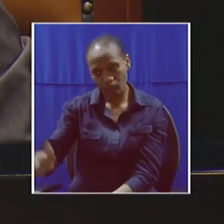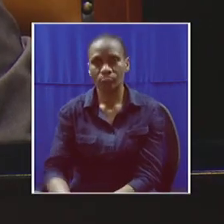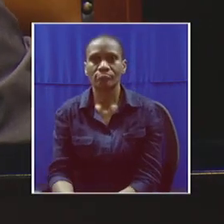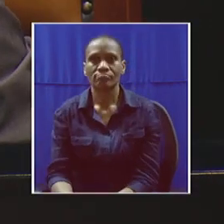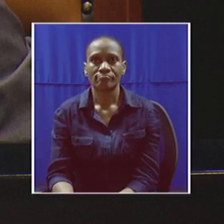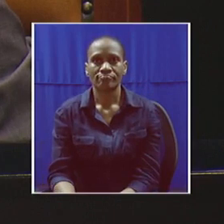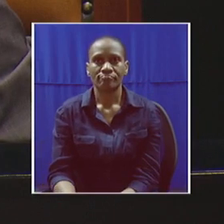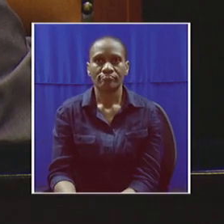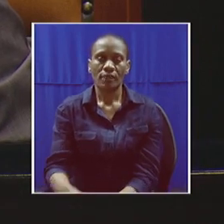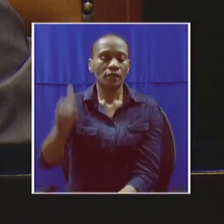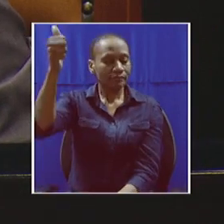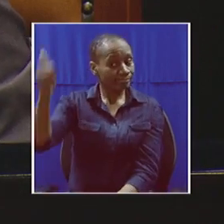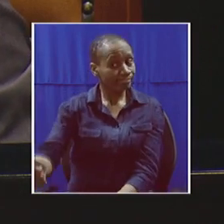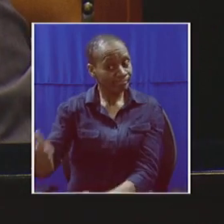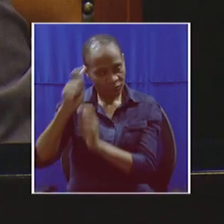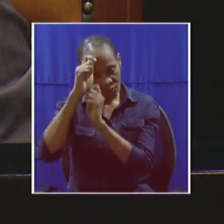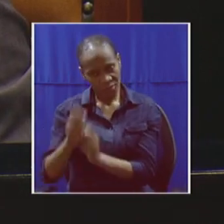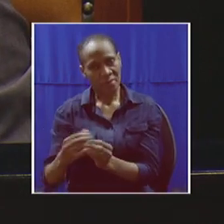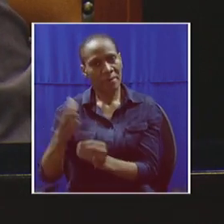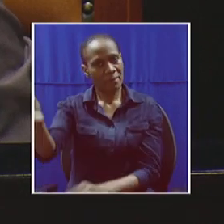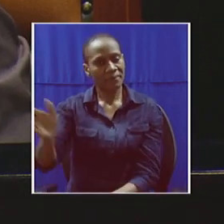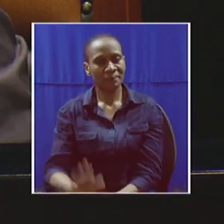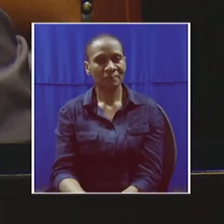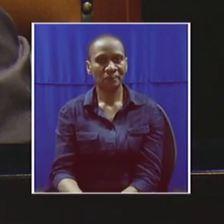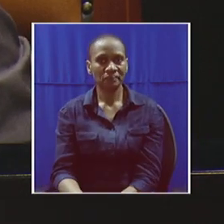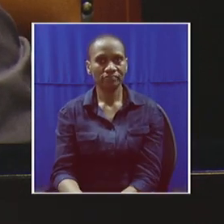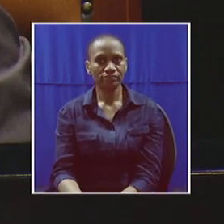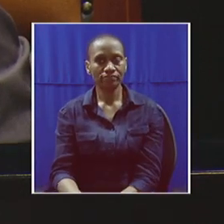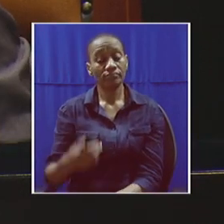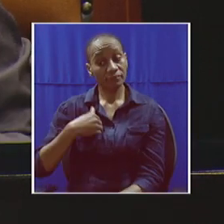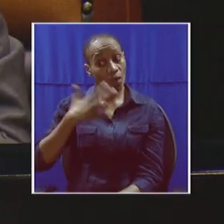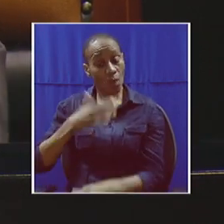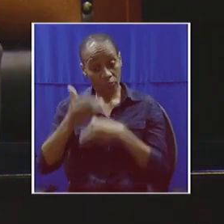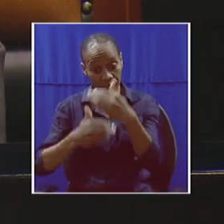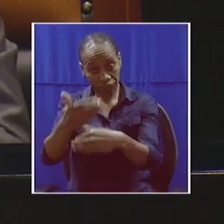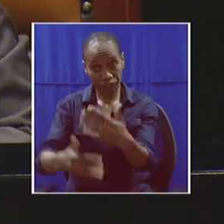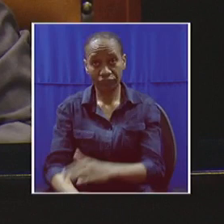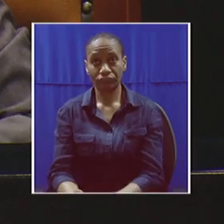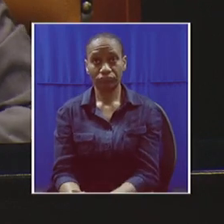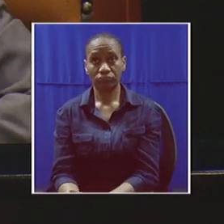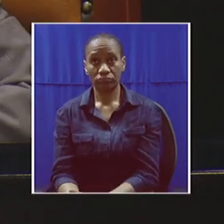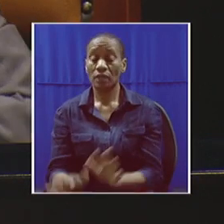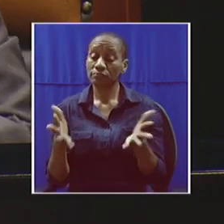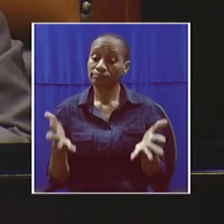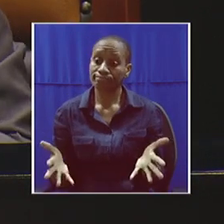seat take your seat honorable member I want to move on